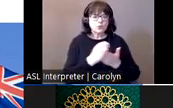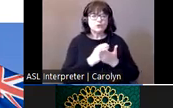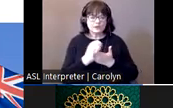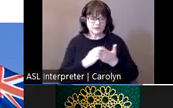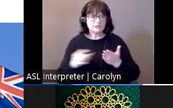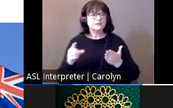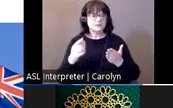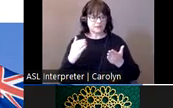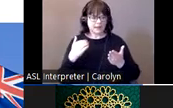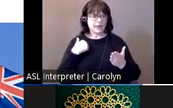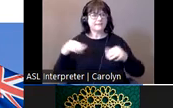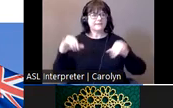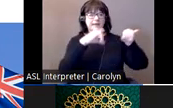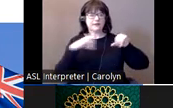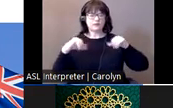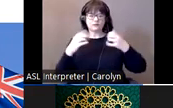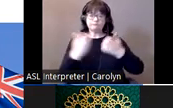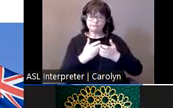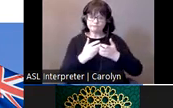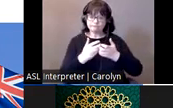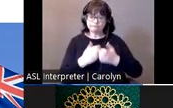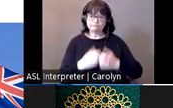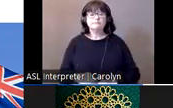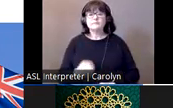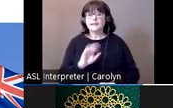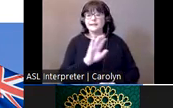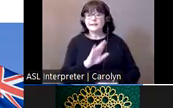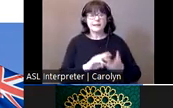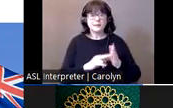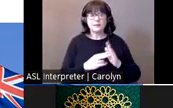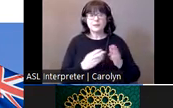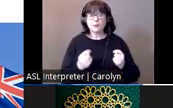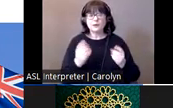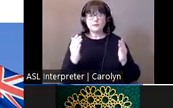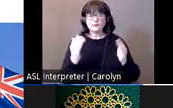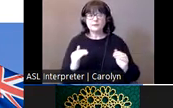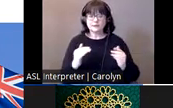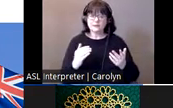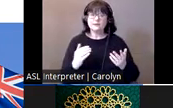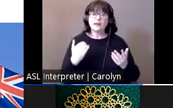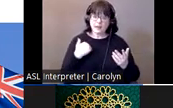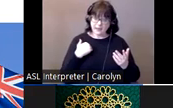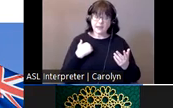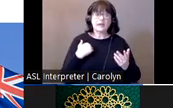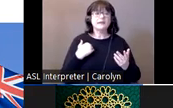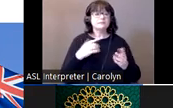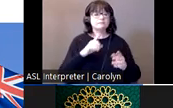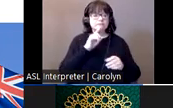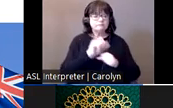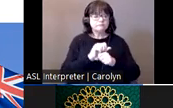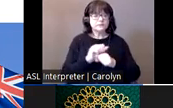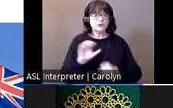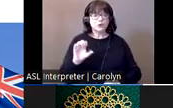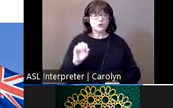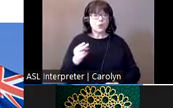And they have their own little definition of micro-credential in that it certifies achievement of a coherent set of skills and knowledge. I like coherent